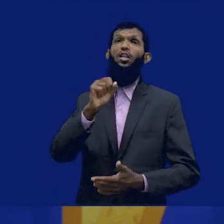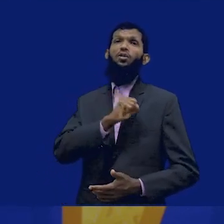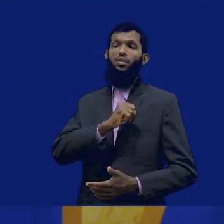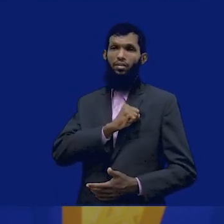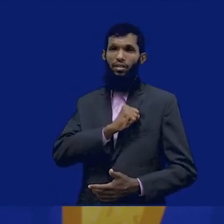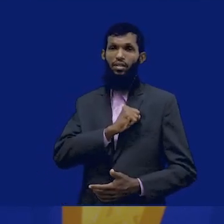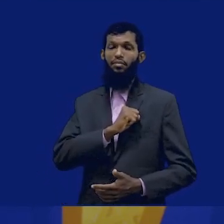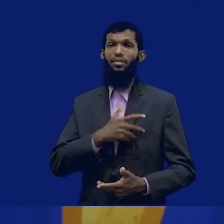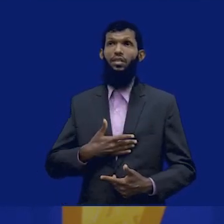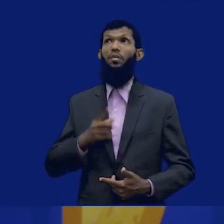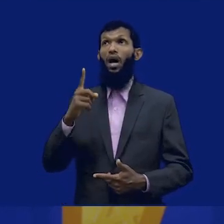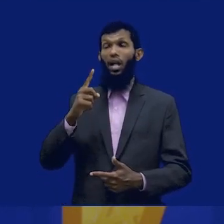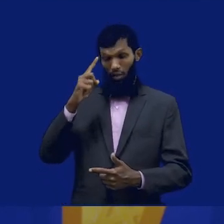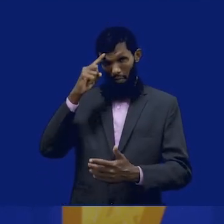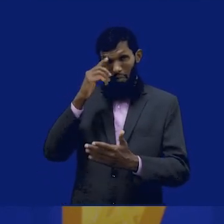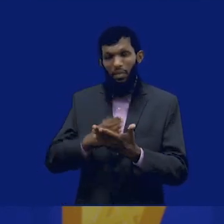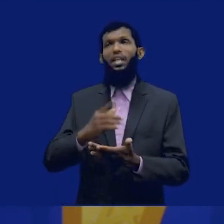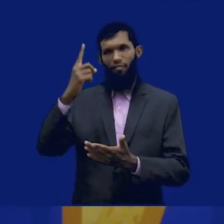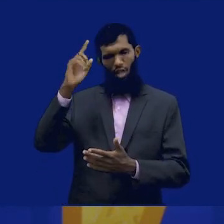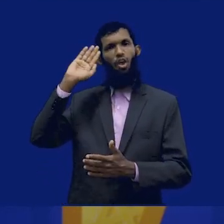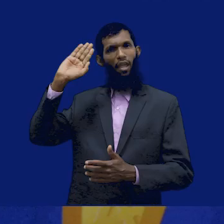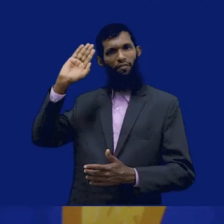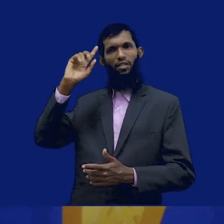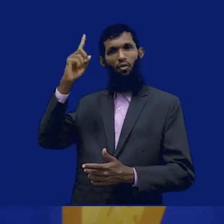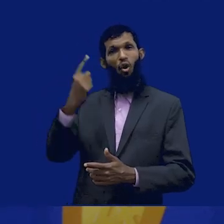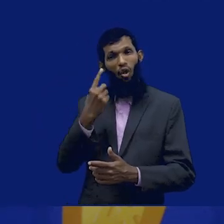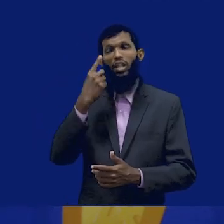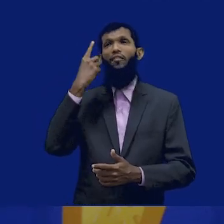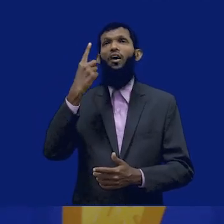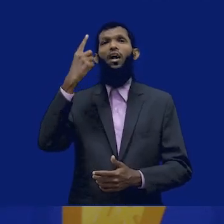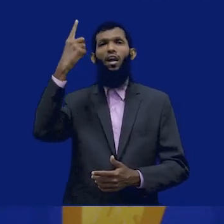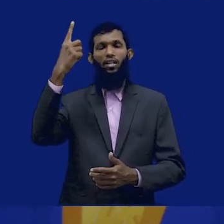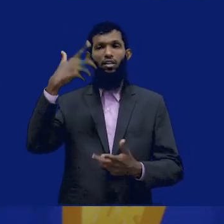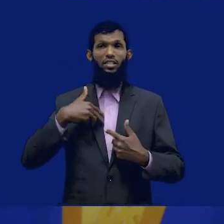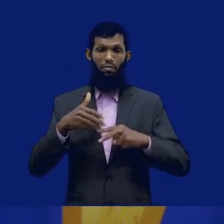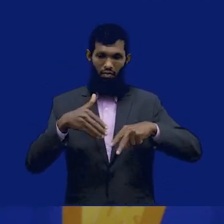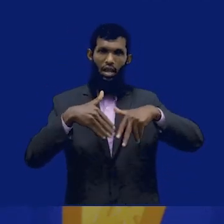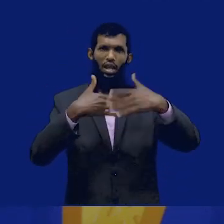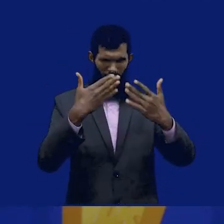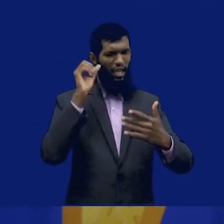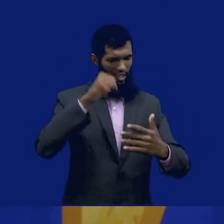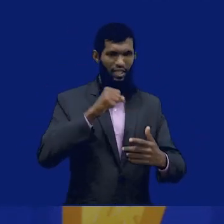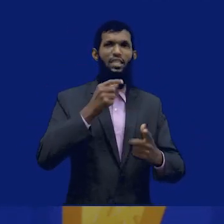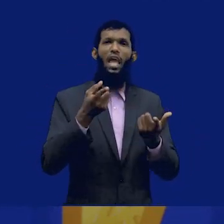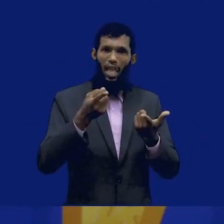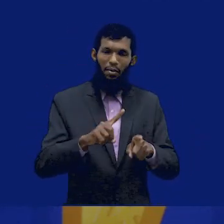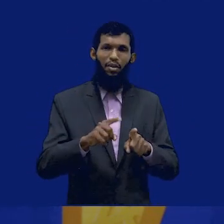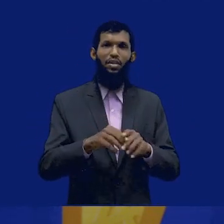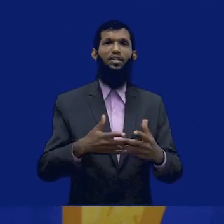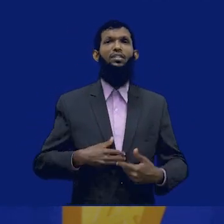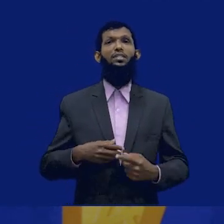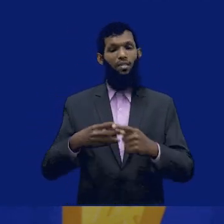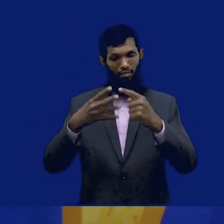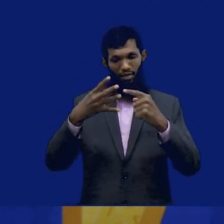piety is that you believe in Allah subhanahu wa ta'ala and the last day. And Allah subhanahu wa ta'ala mentions